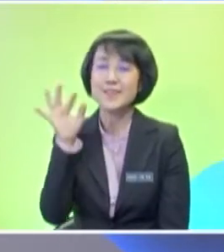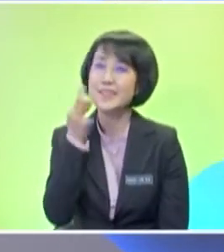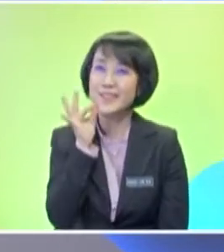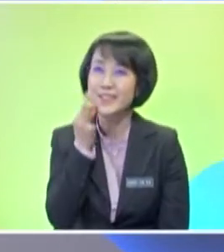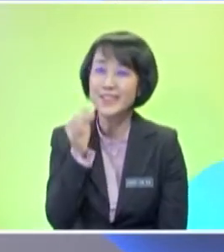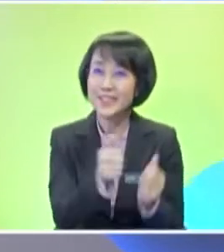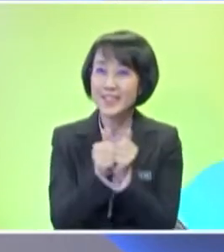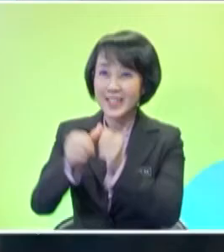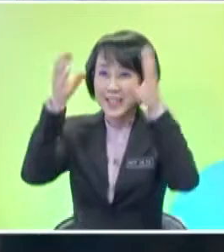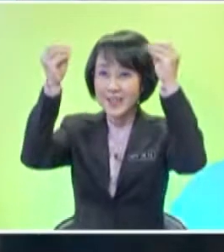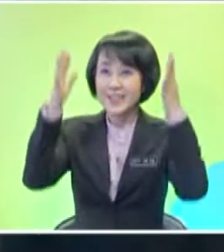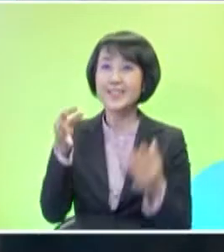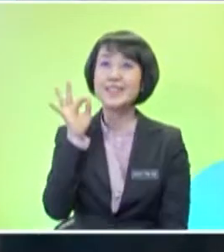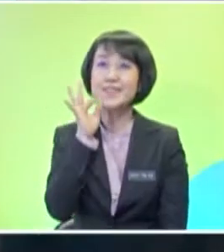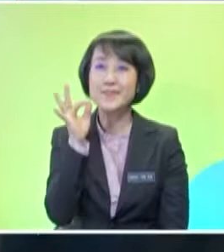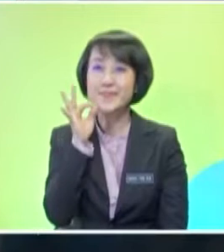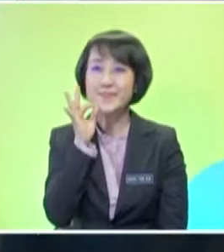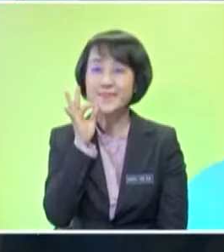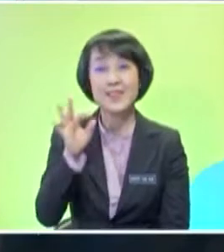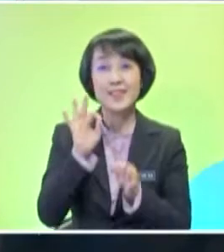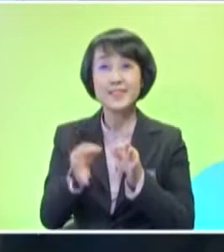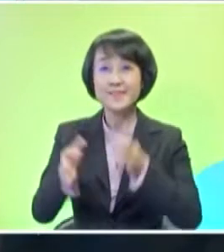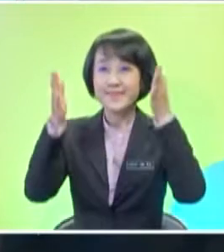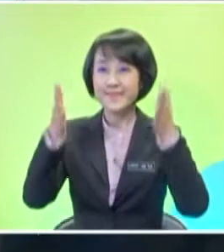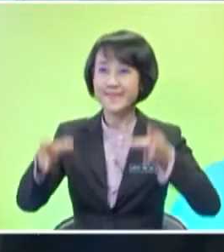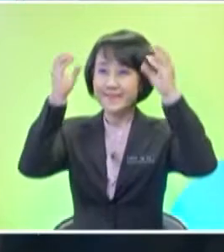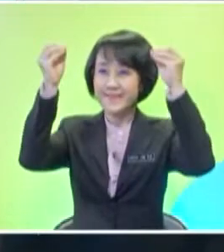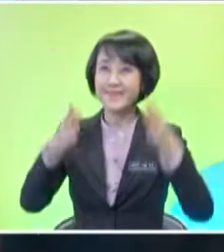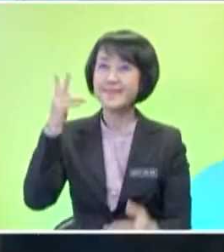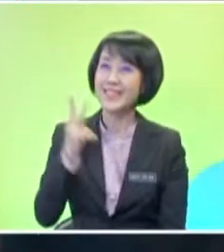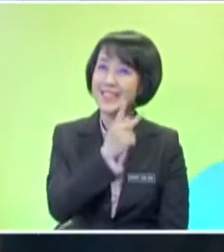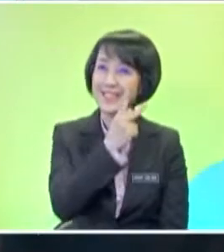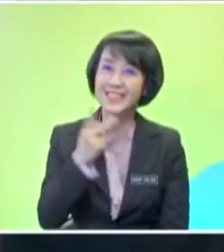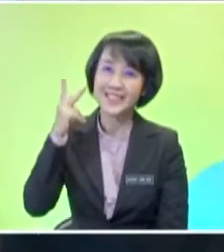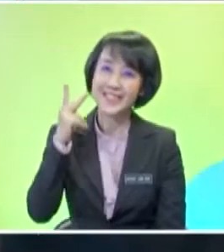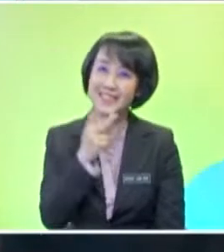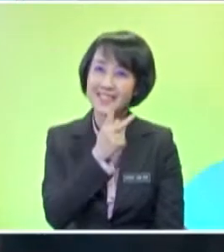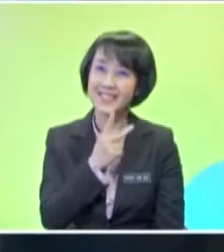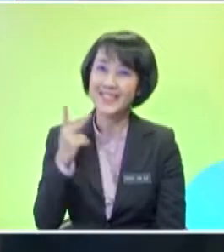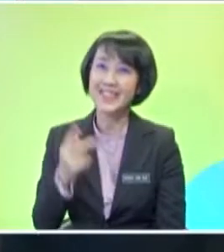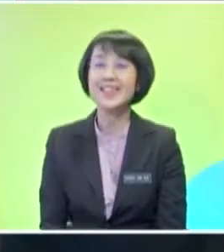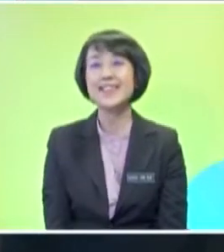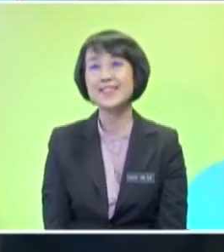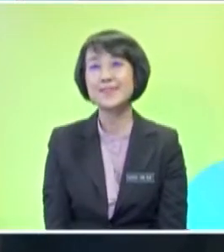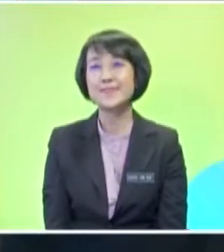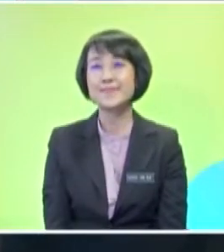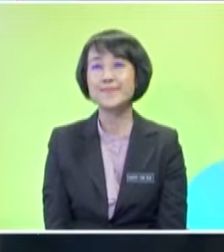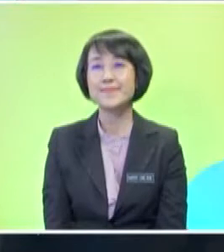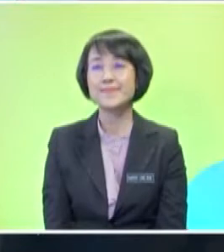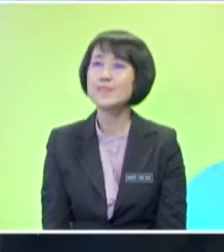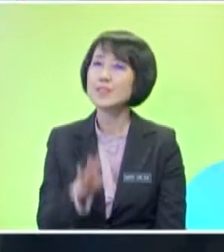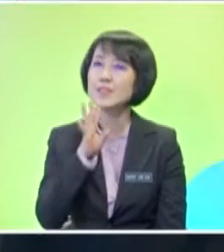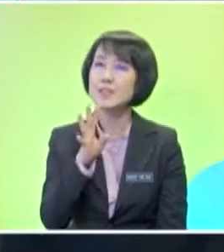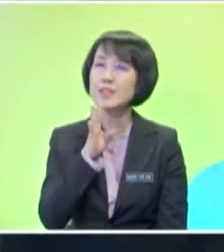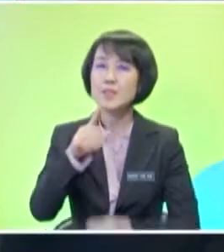with Teacher Farah as well as our sign language interpreter Teacher Cathy. Alright, so speaking about fruits,